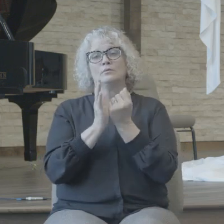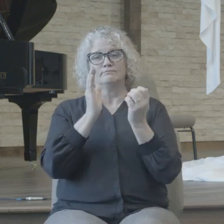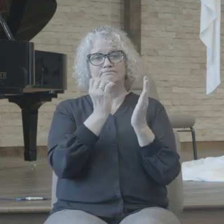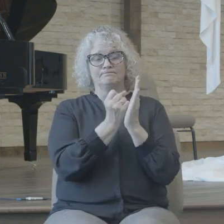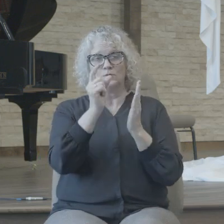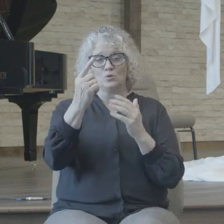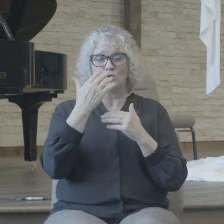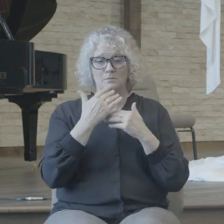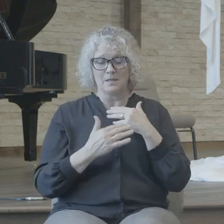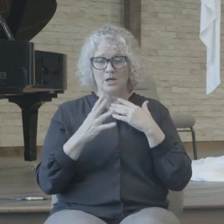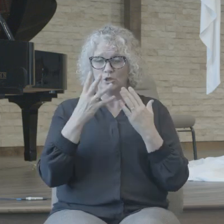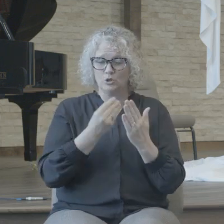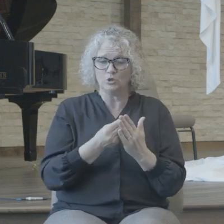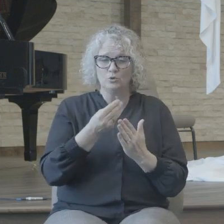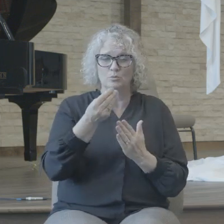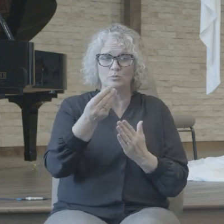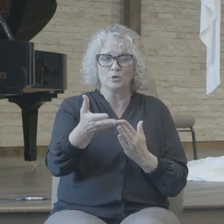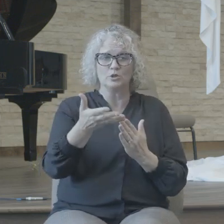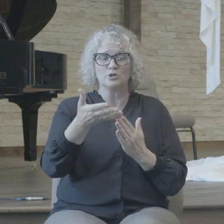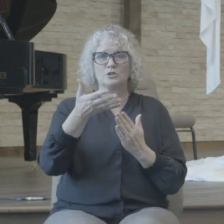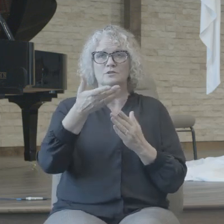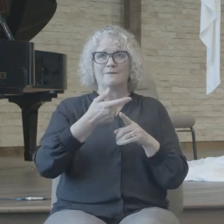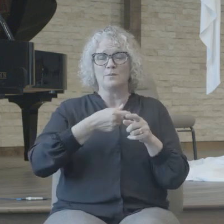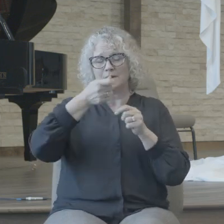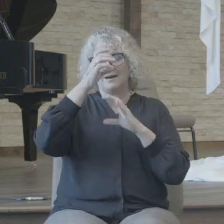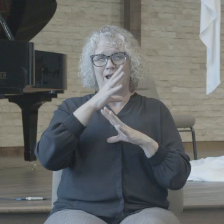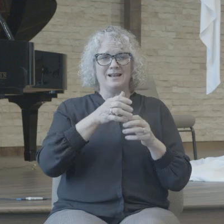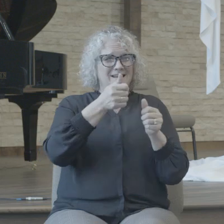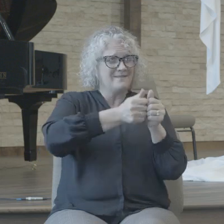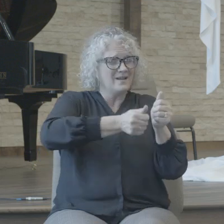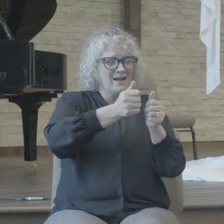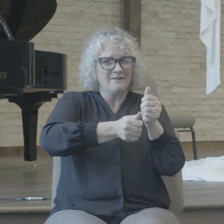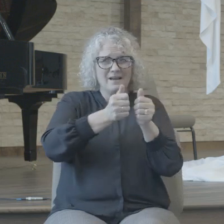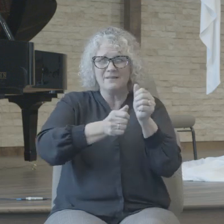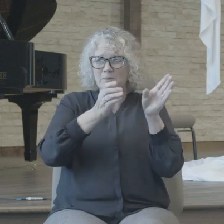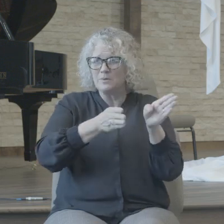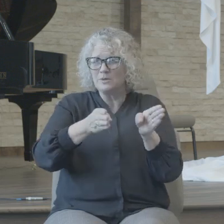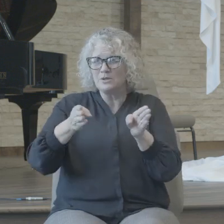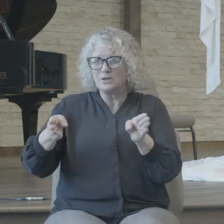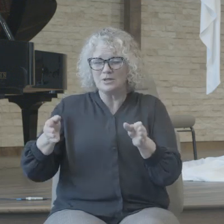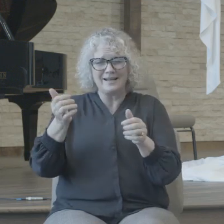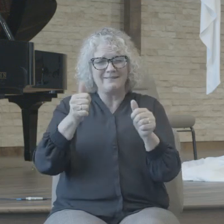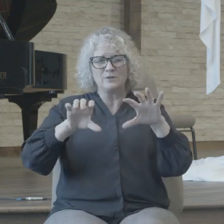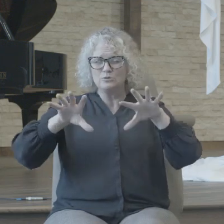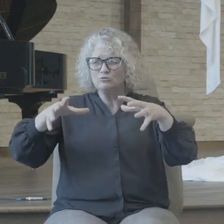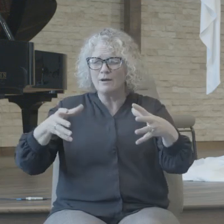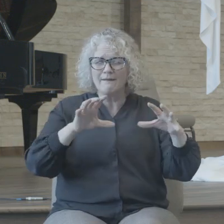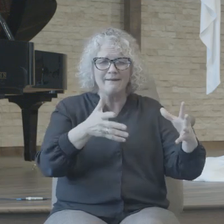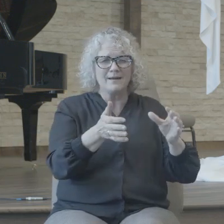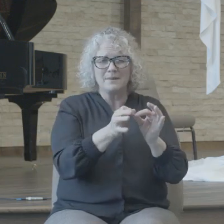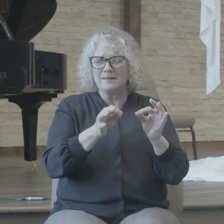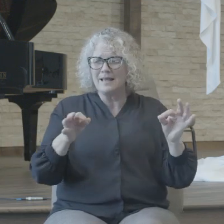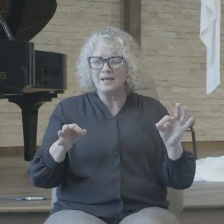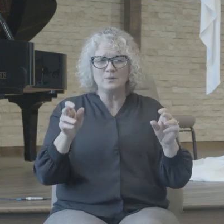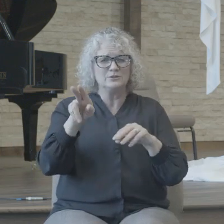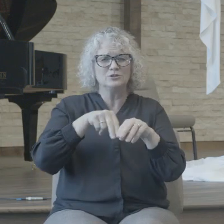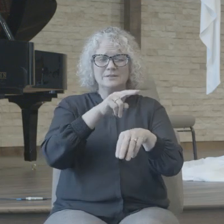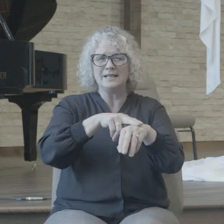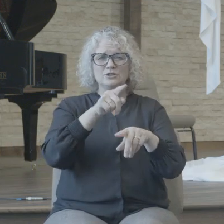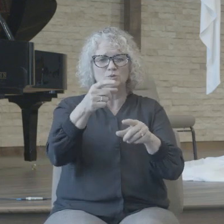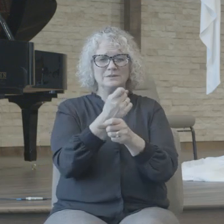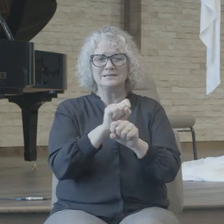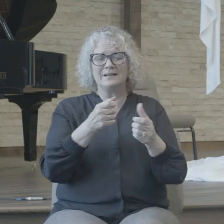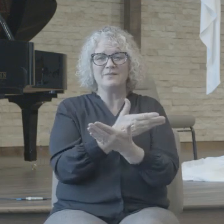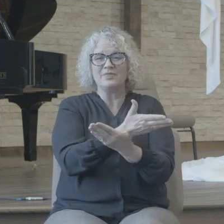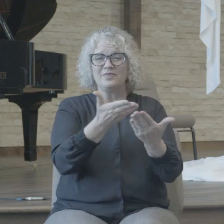God persons from every tribe and language and people and nation. You have made them to be a